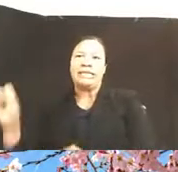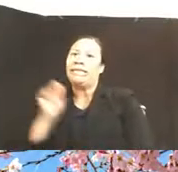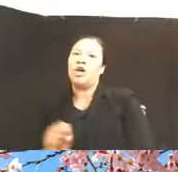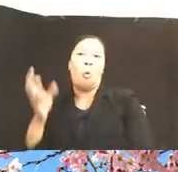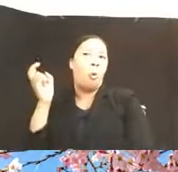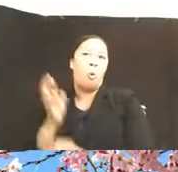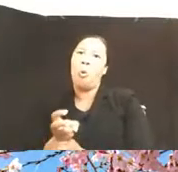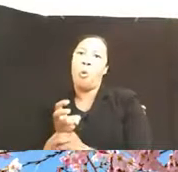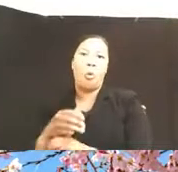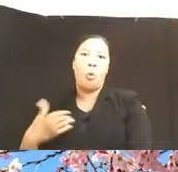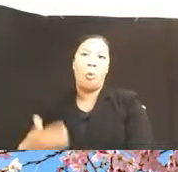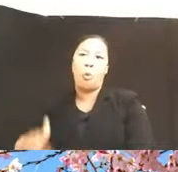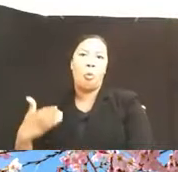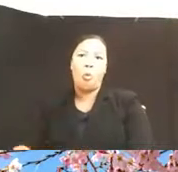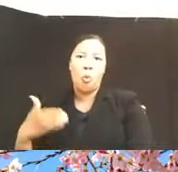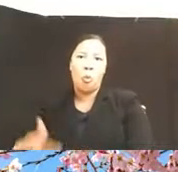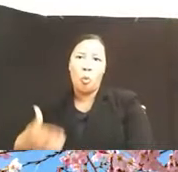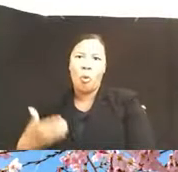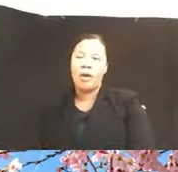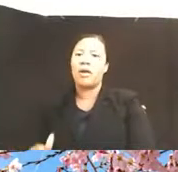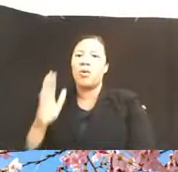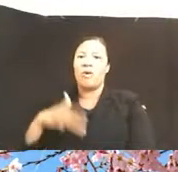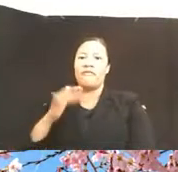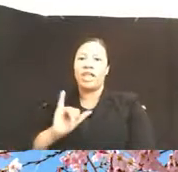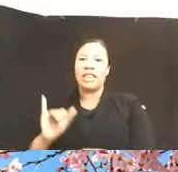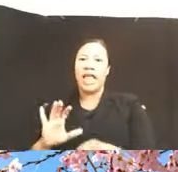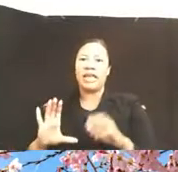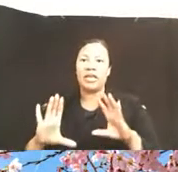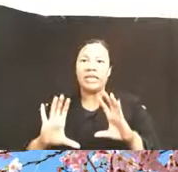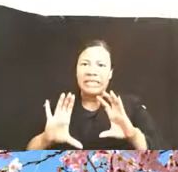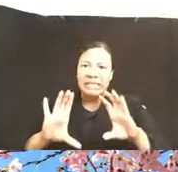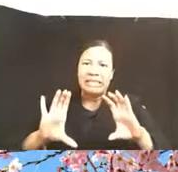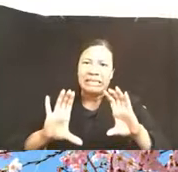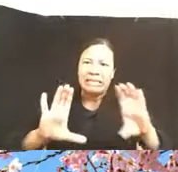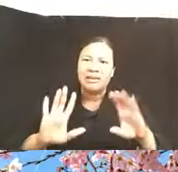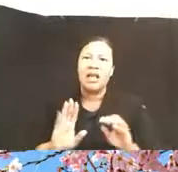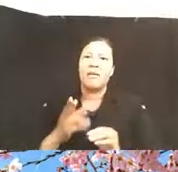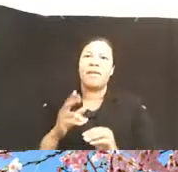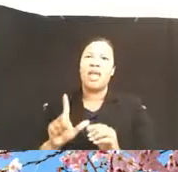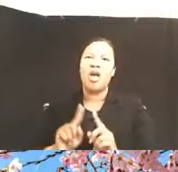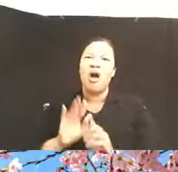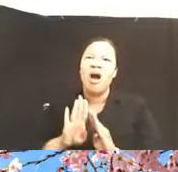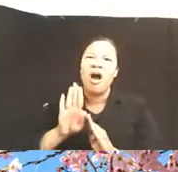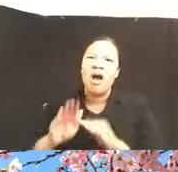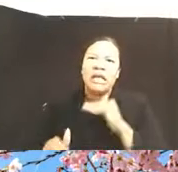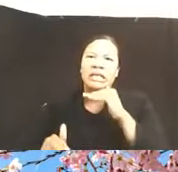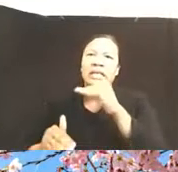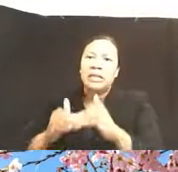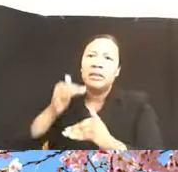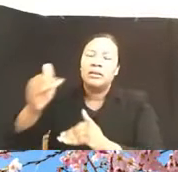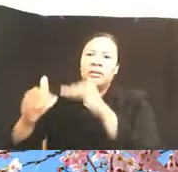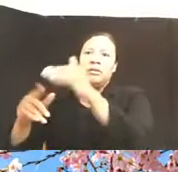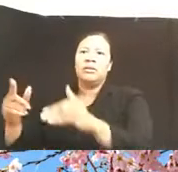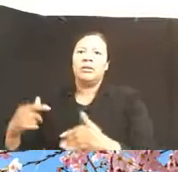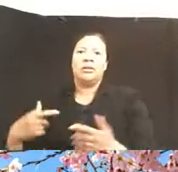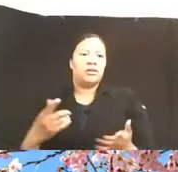like Sisyphus pushing a boulder up a hill, and that during times of vulnerability, she'd question her self-worth and